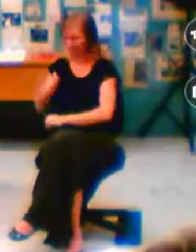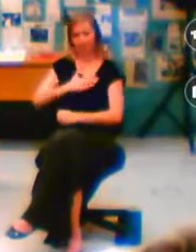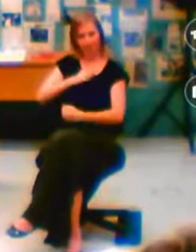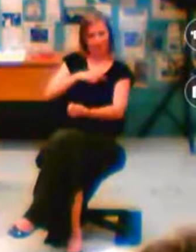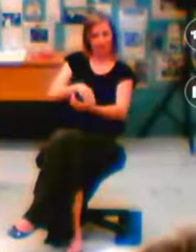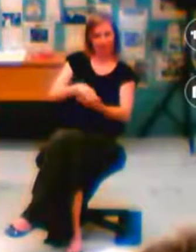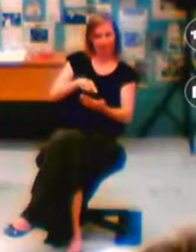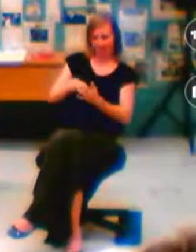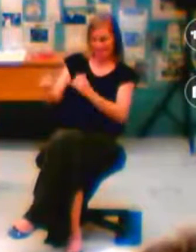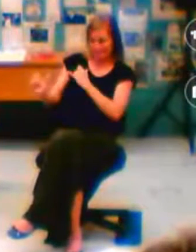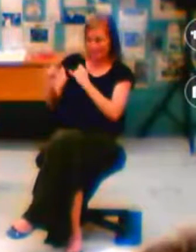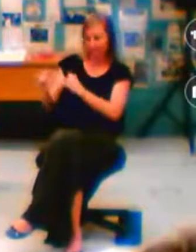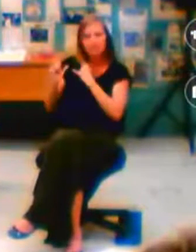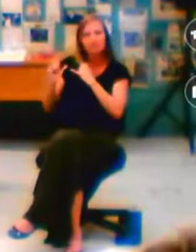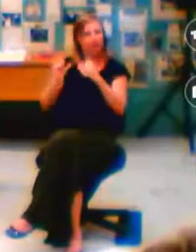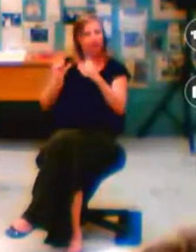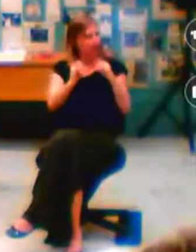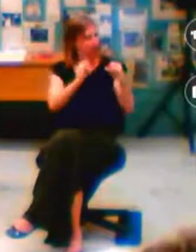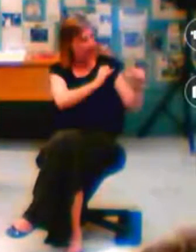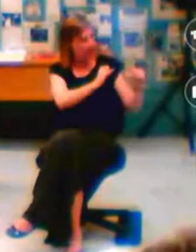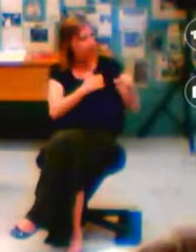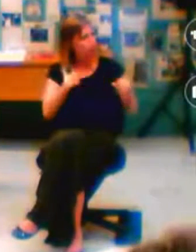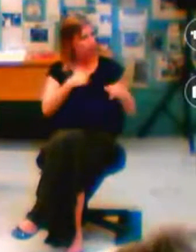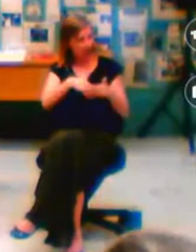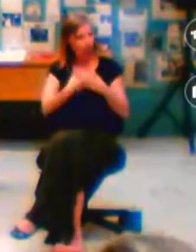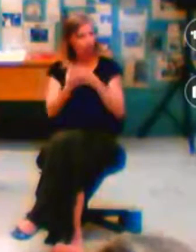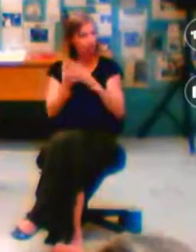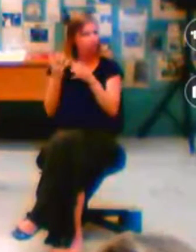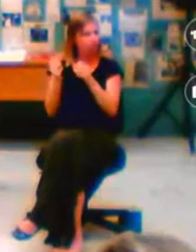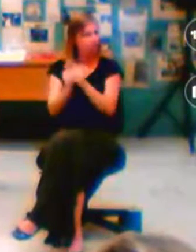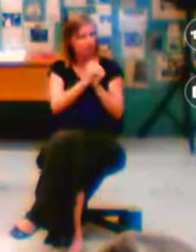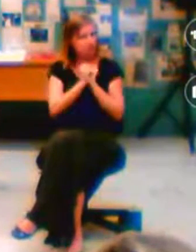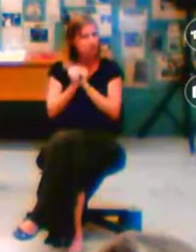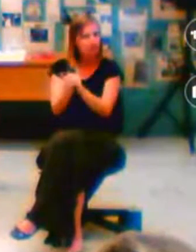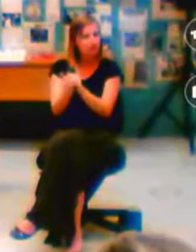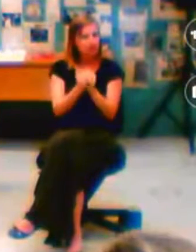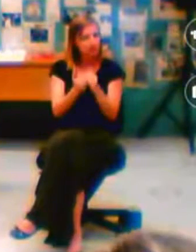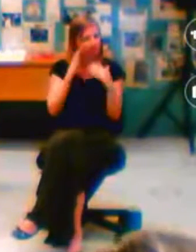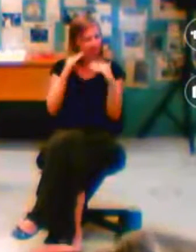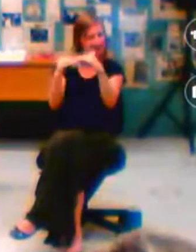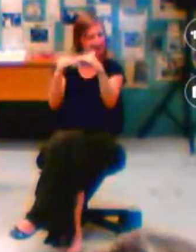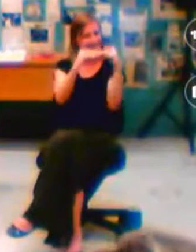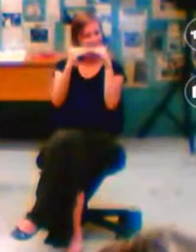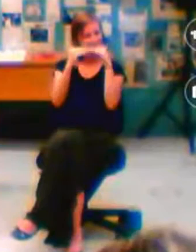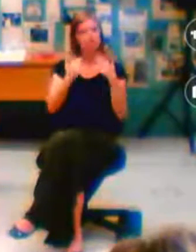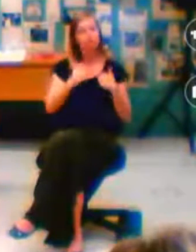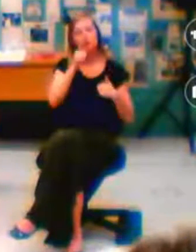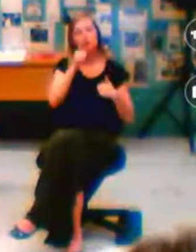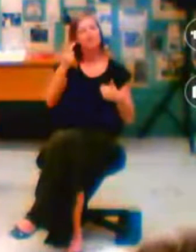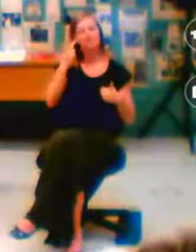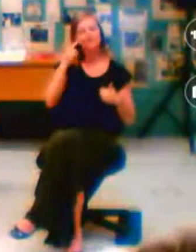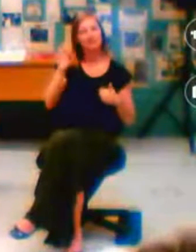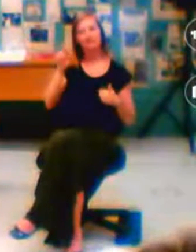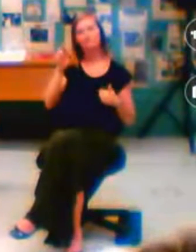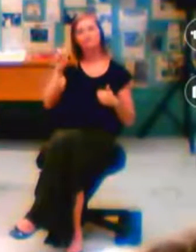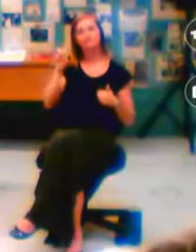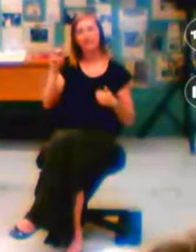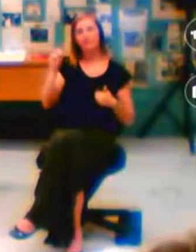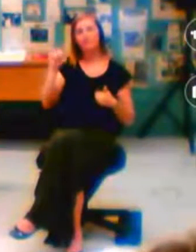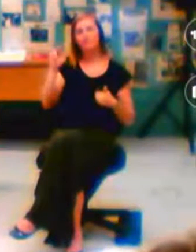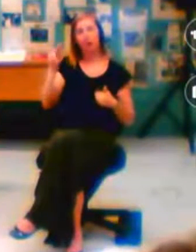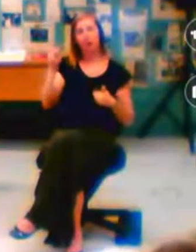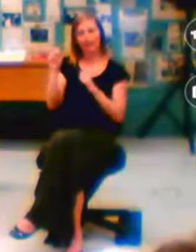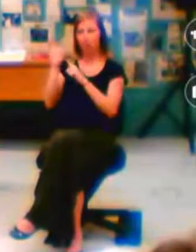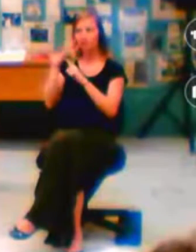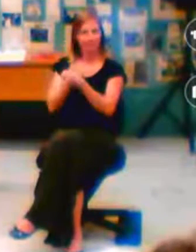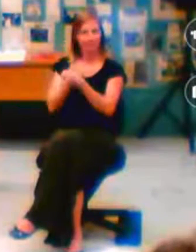at the end of the day, your bill is my bill, his bill is my bill, my daughter who is dependent on Medicaid, her bill is my bill.